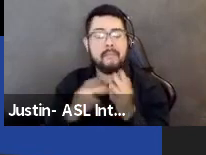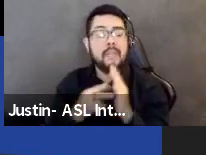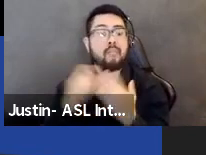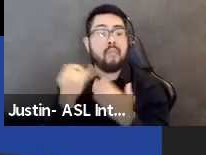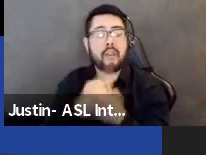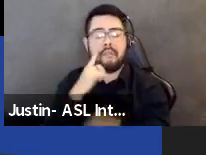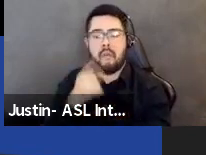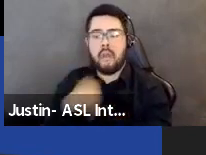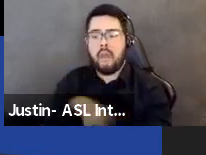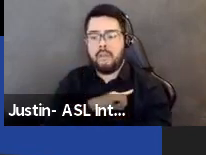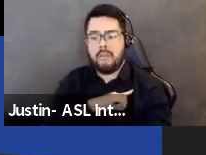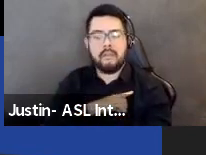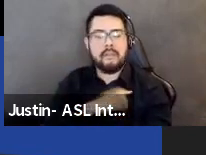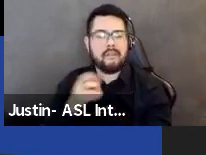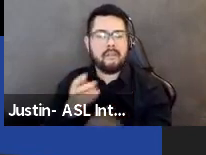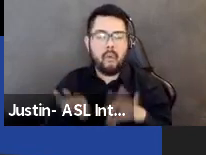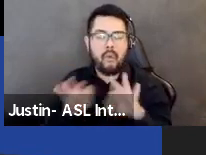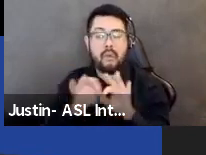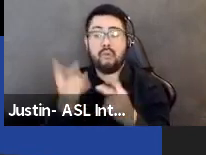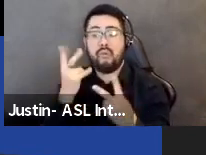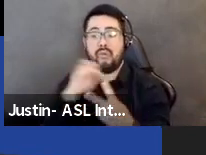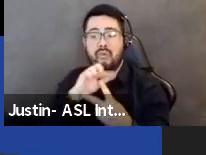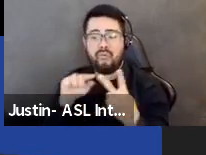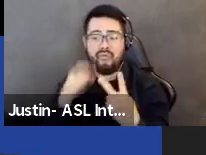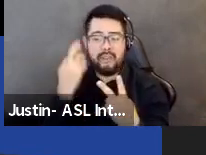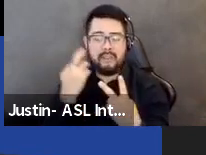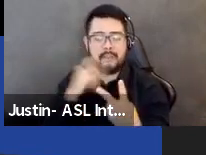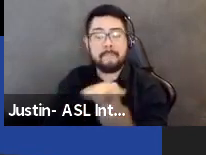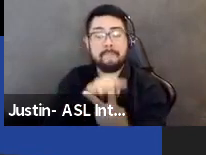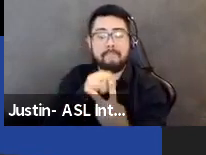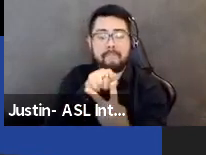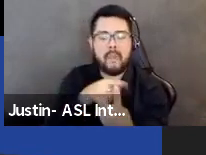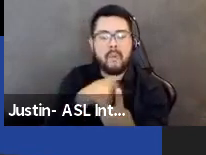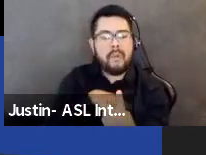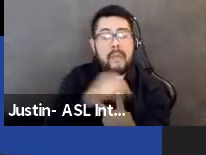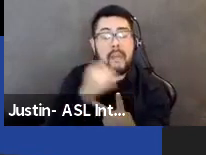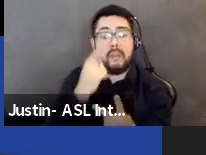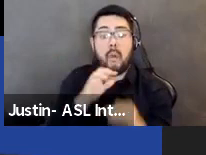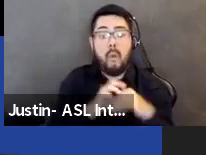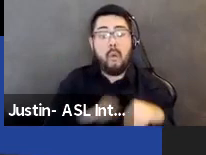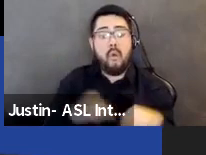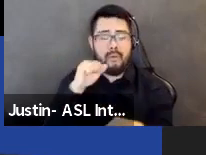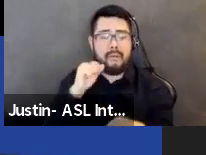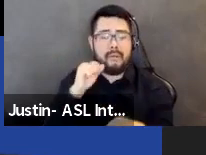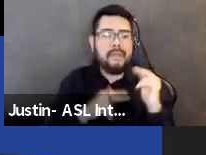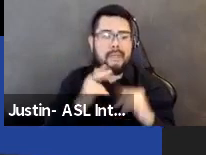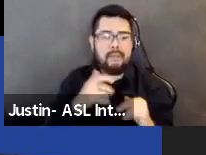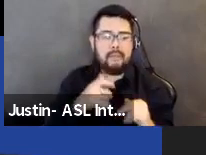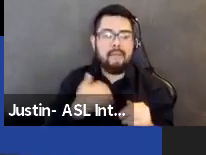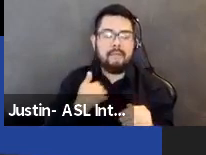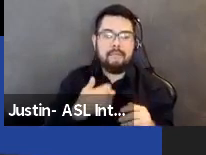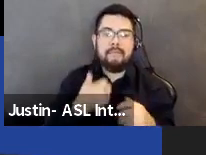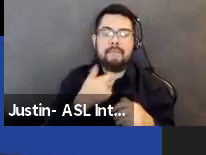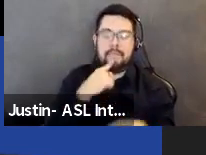district and this is important for two reasons one we do know that older buildings have critical needs but we also recognize certain